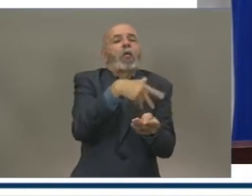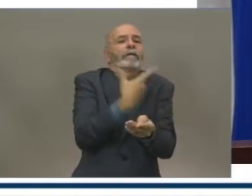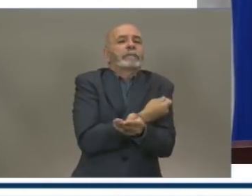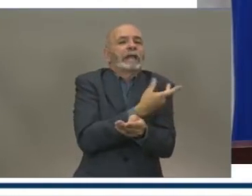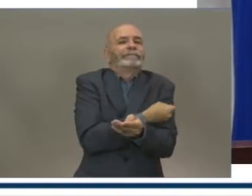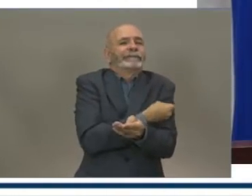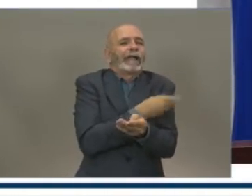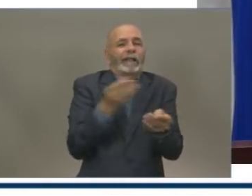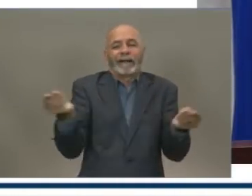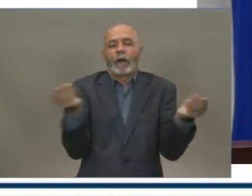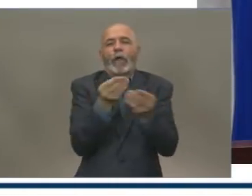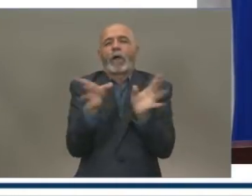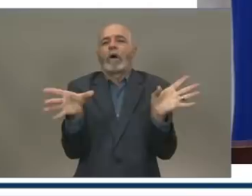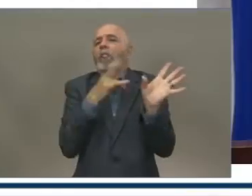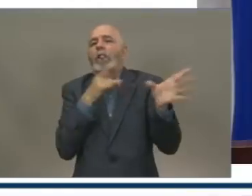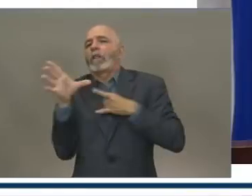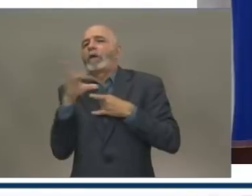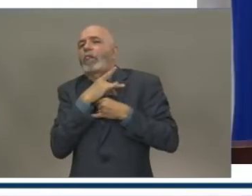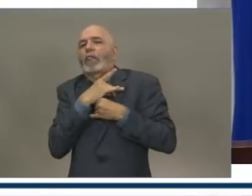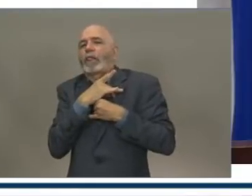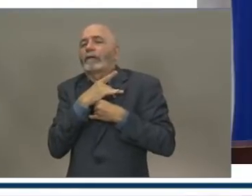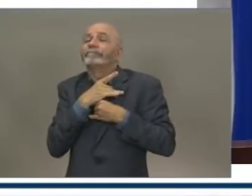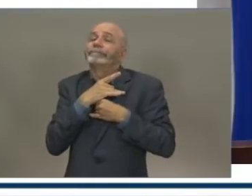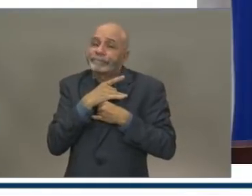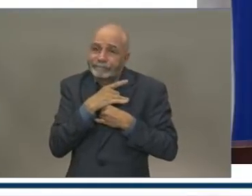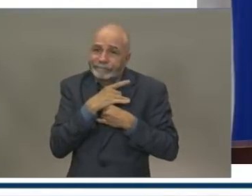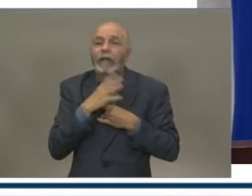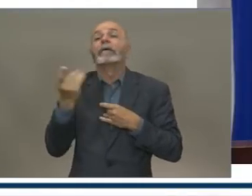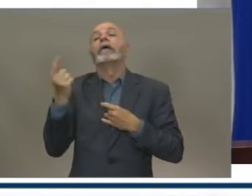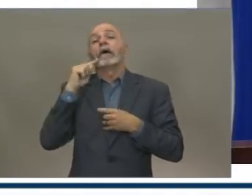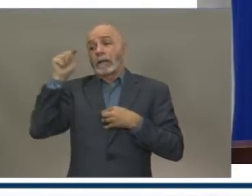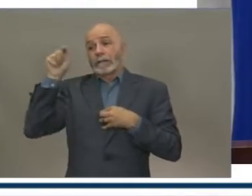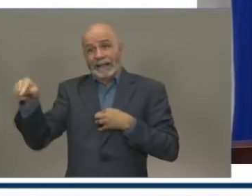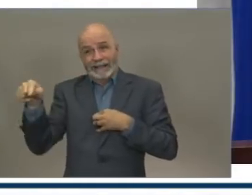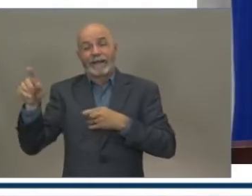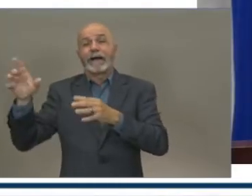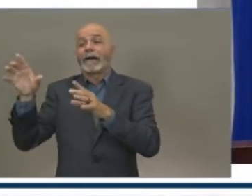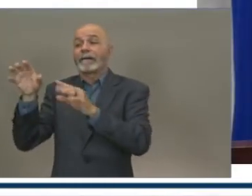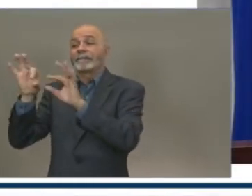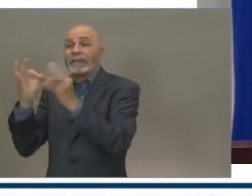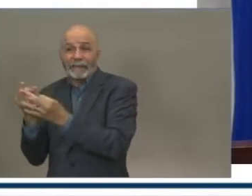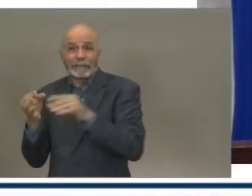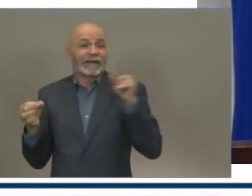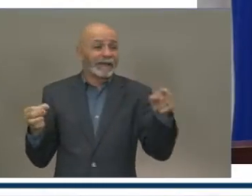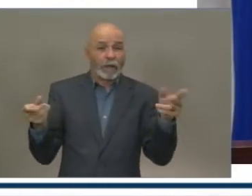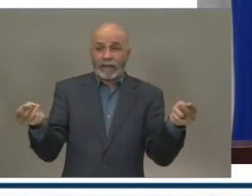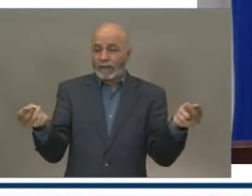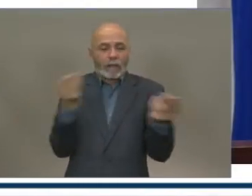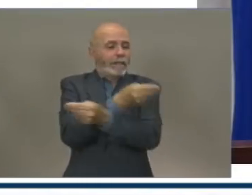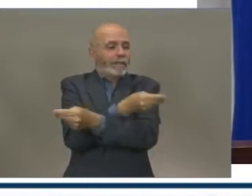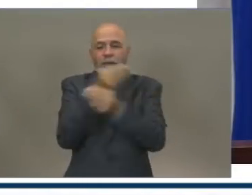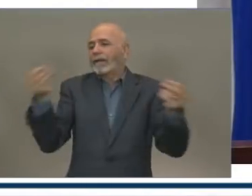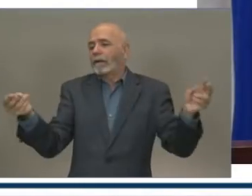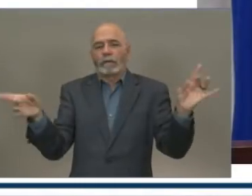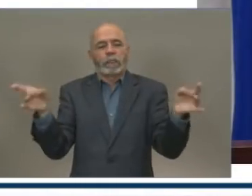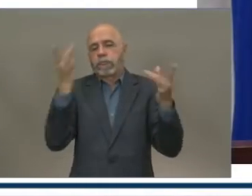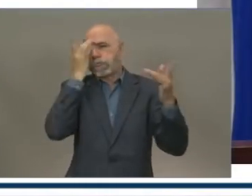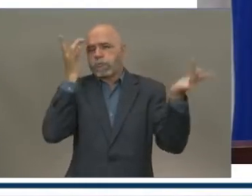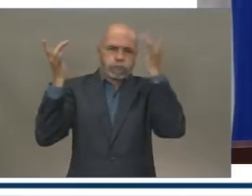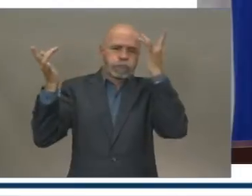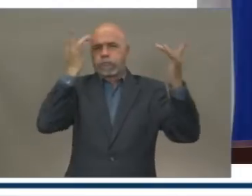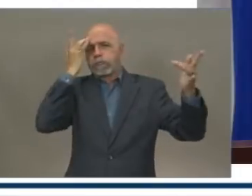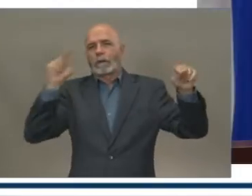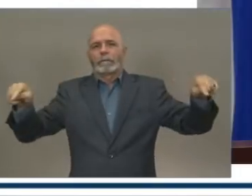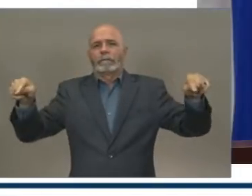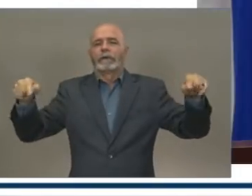and there are some of the cases that link between the different groups. And not surprisingly, it's in these same